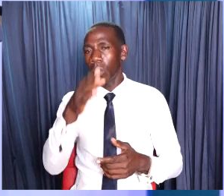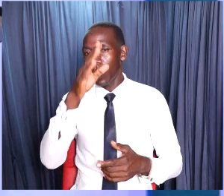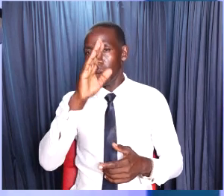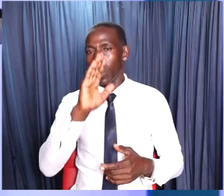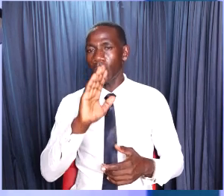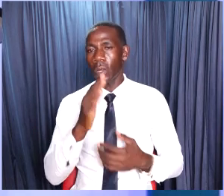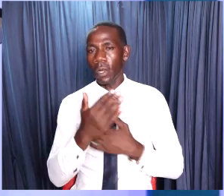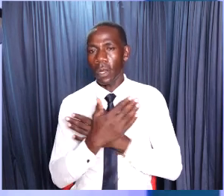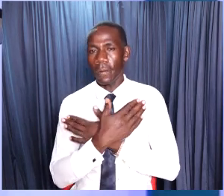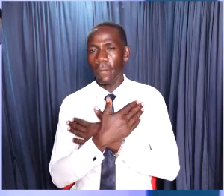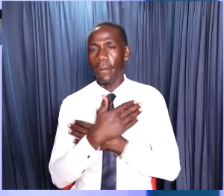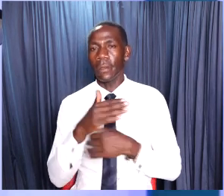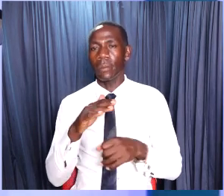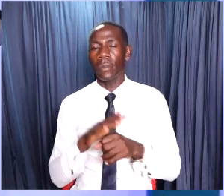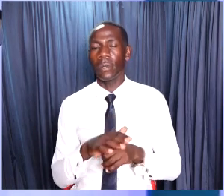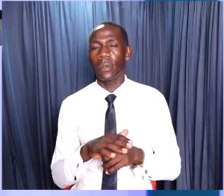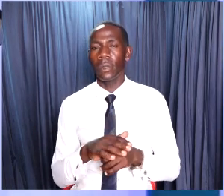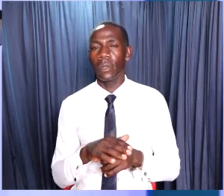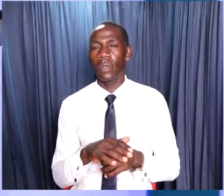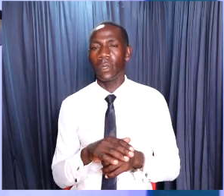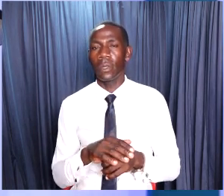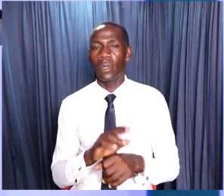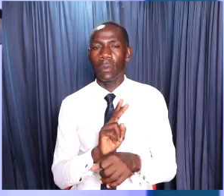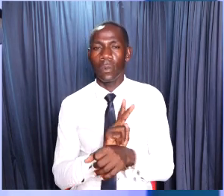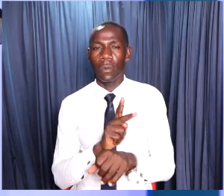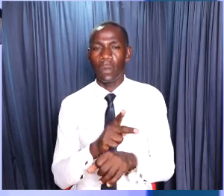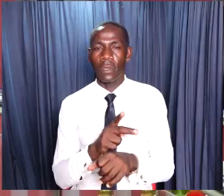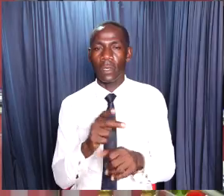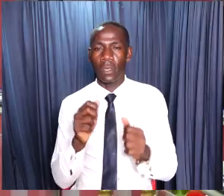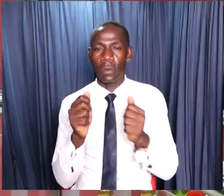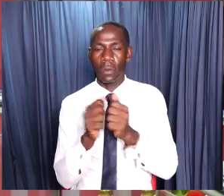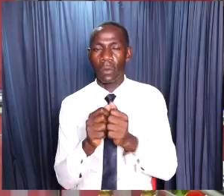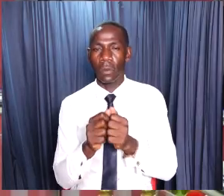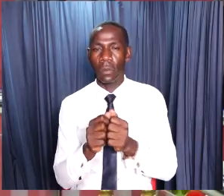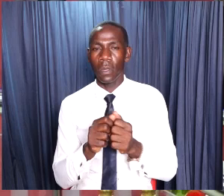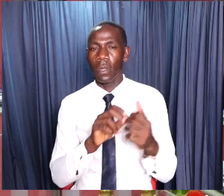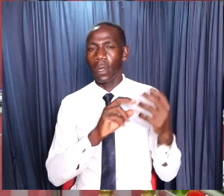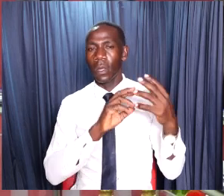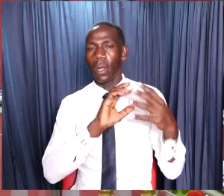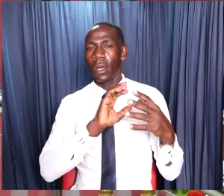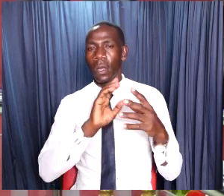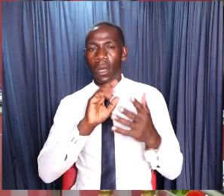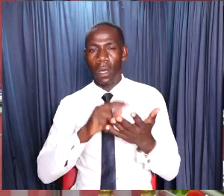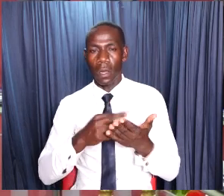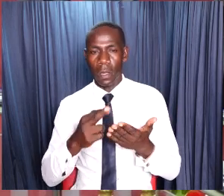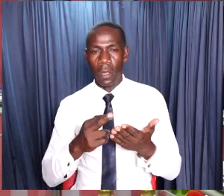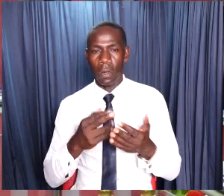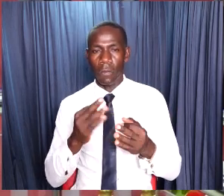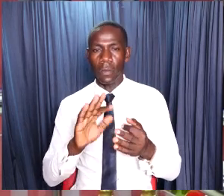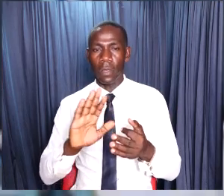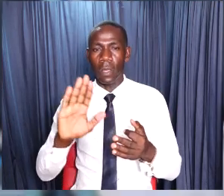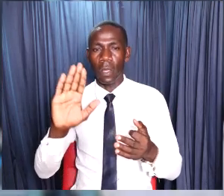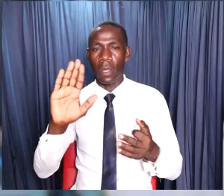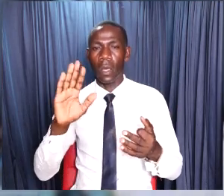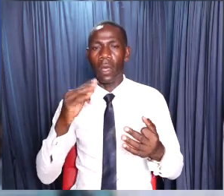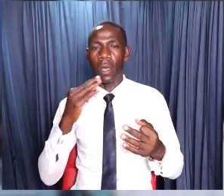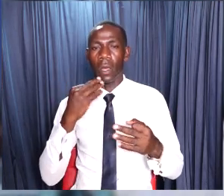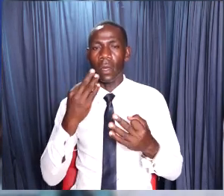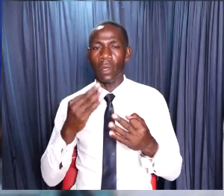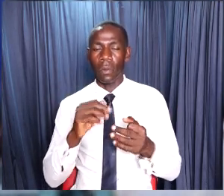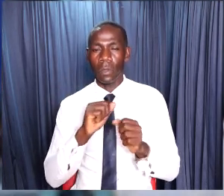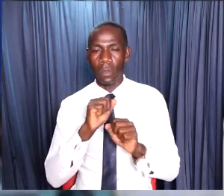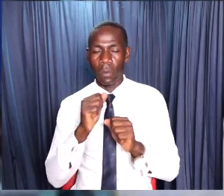God loves us. 11:6 Proverbs. Haki yao wenye haki itawaokoa. Bali